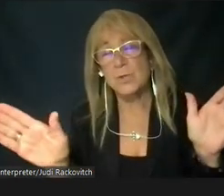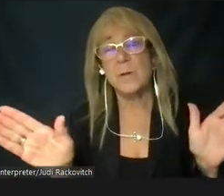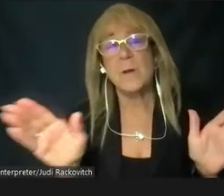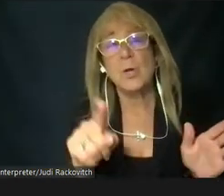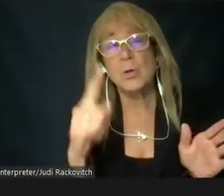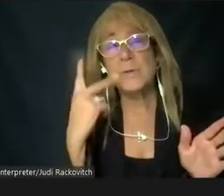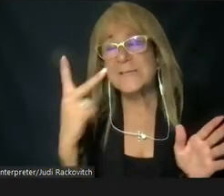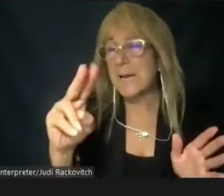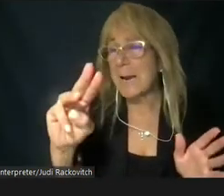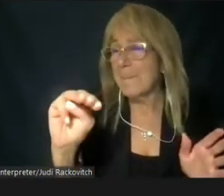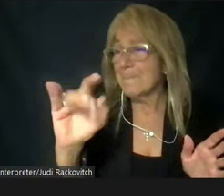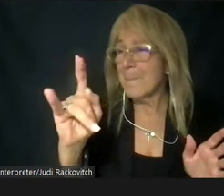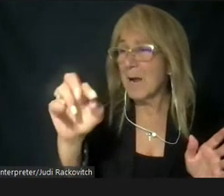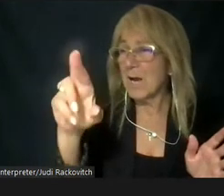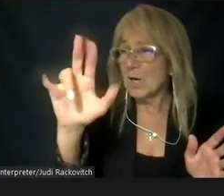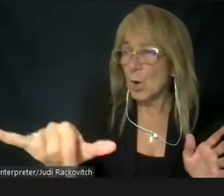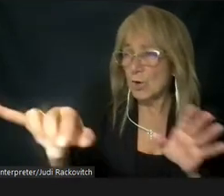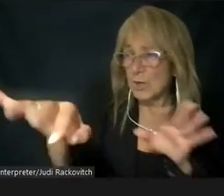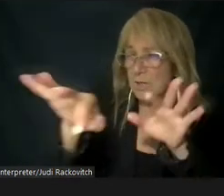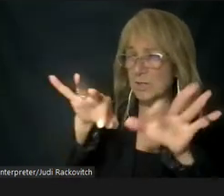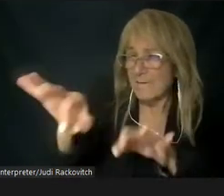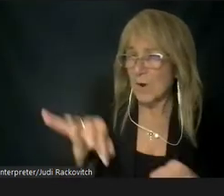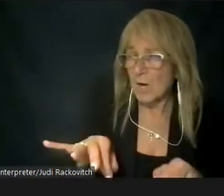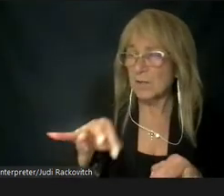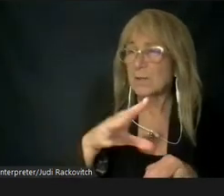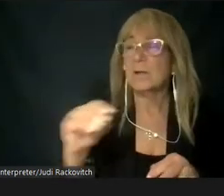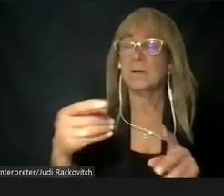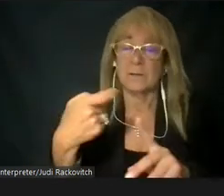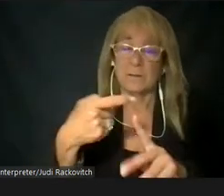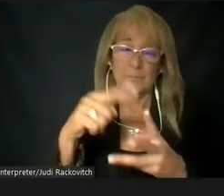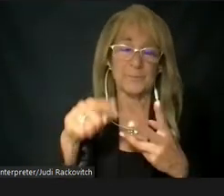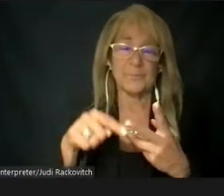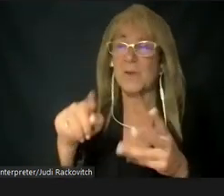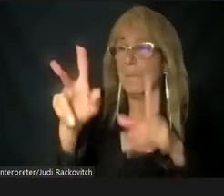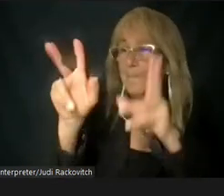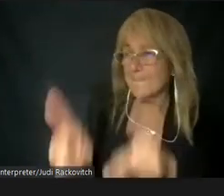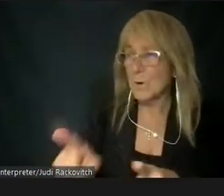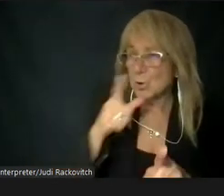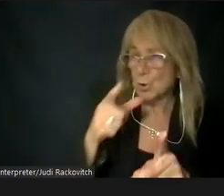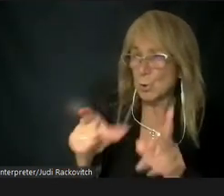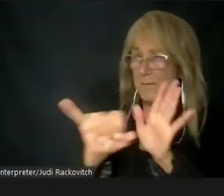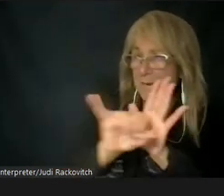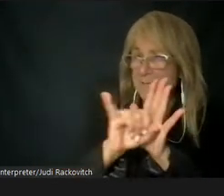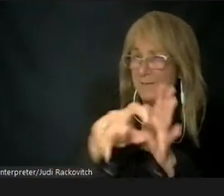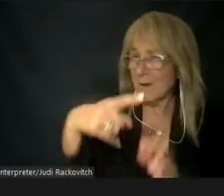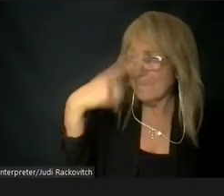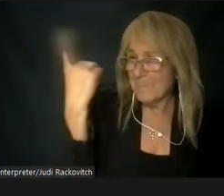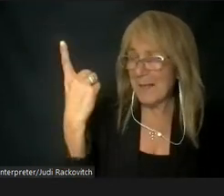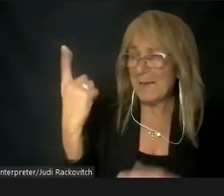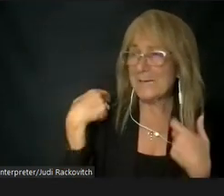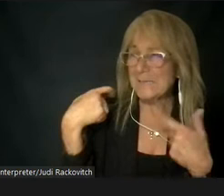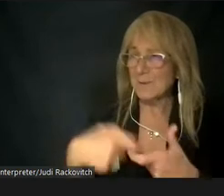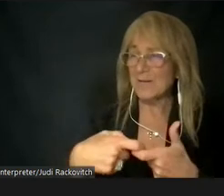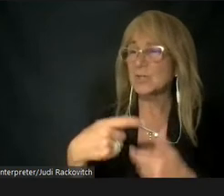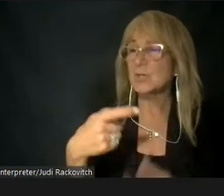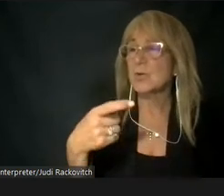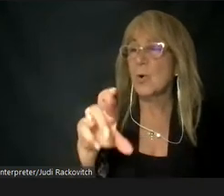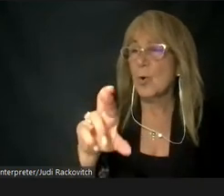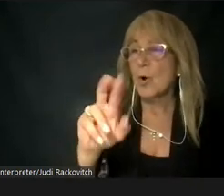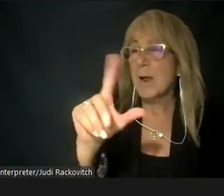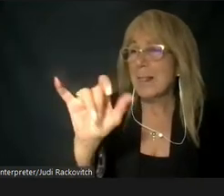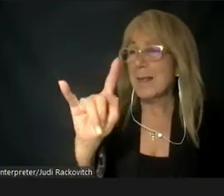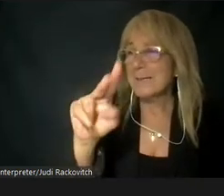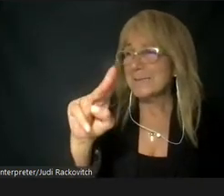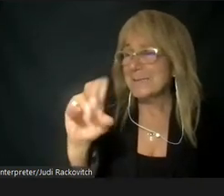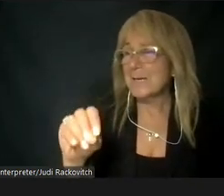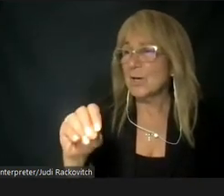defined by U.S. of Transportation and the Federal Highway Administration as a person who identifies as Black, Hispanic or Latino, Asian or